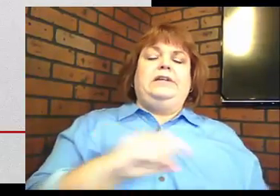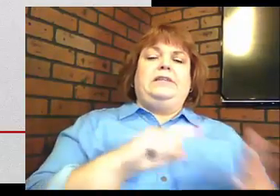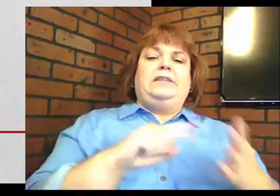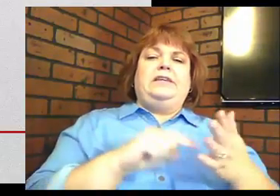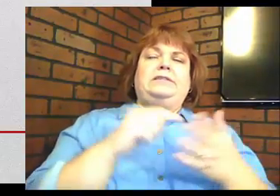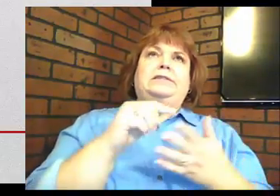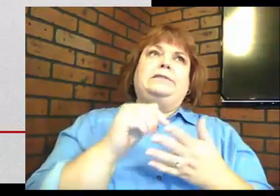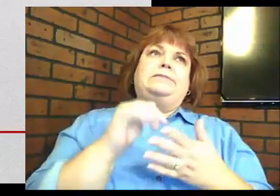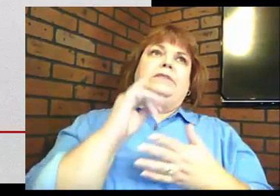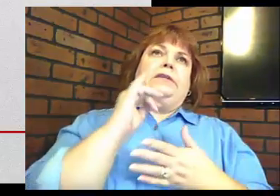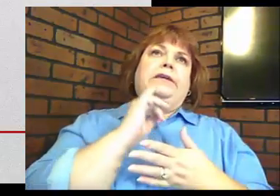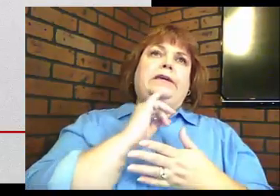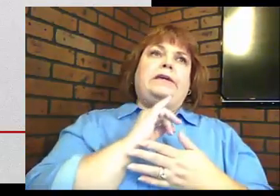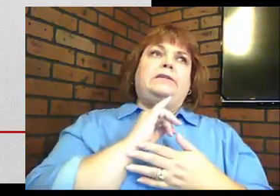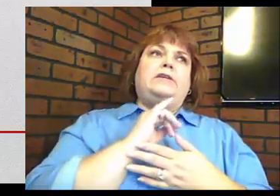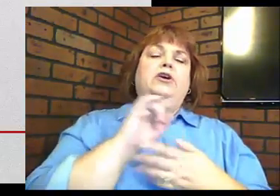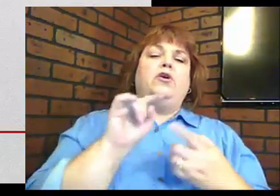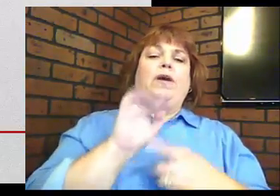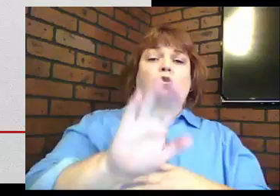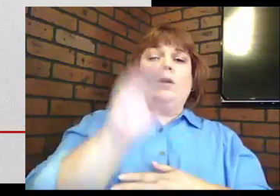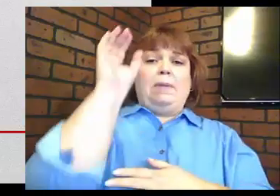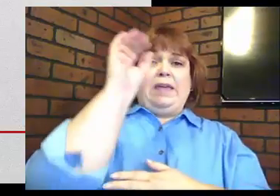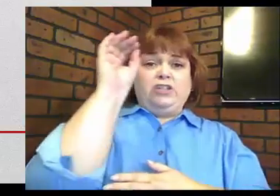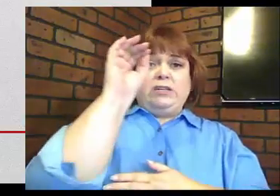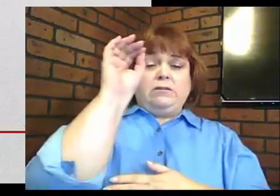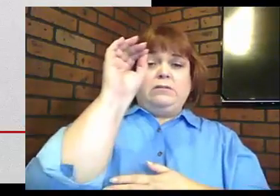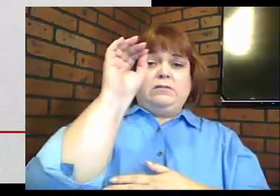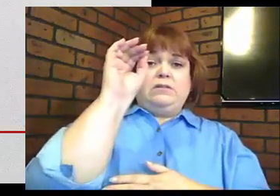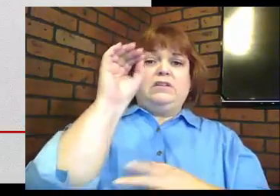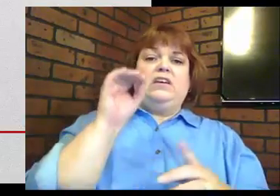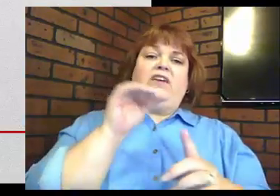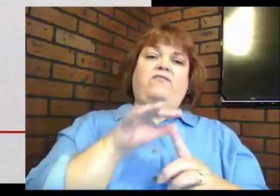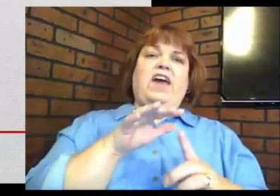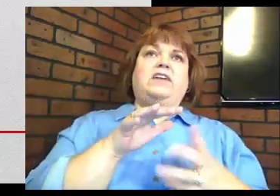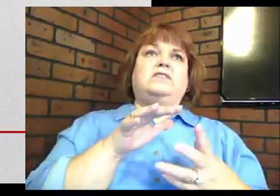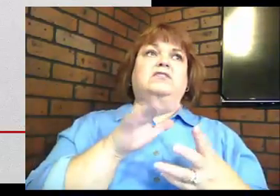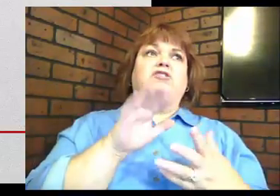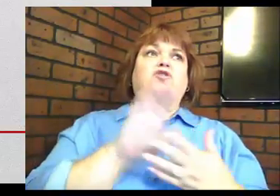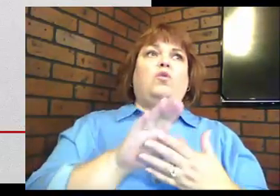can be authority. There's a variety.